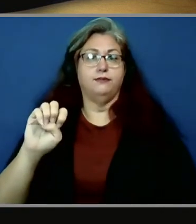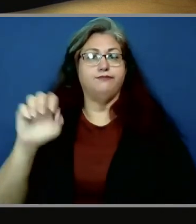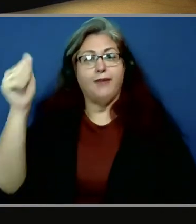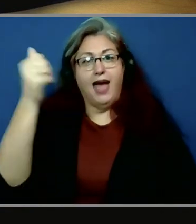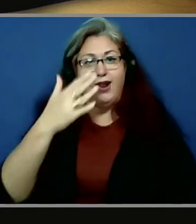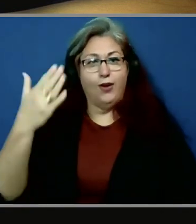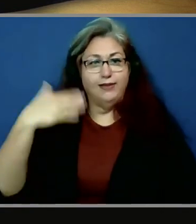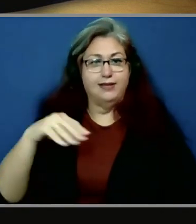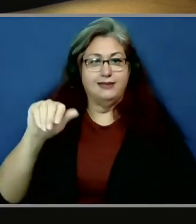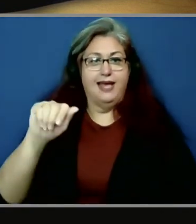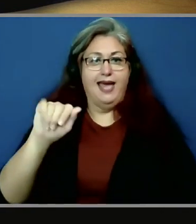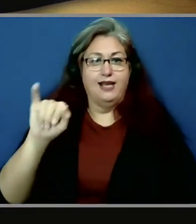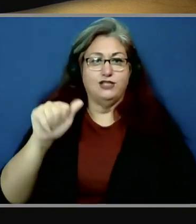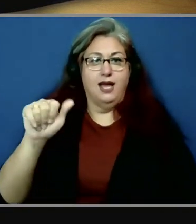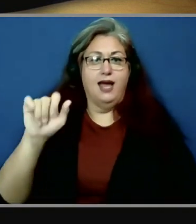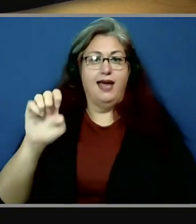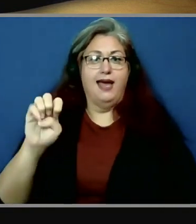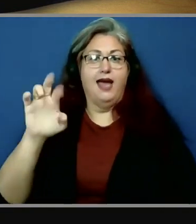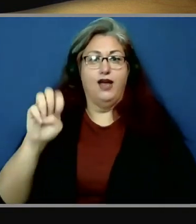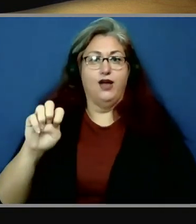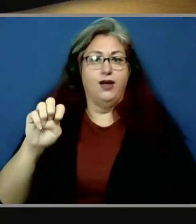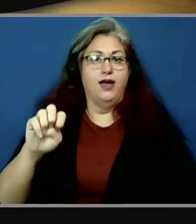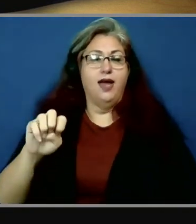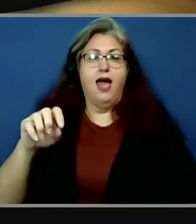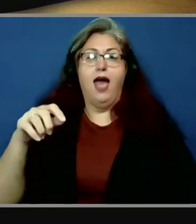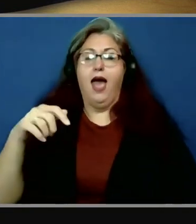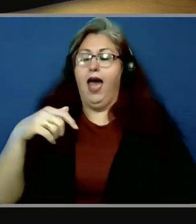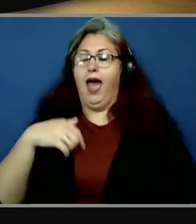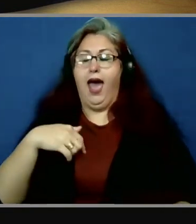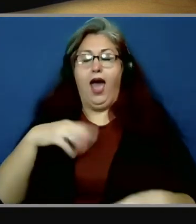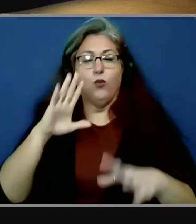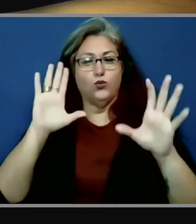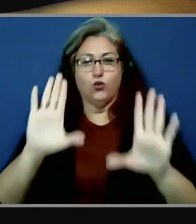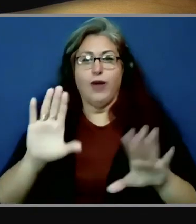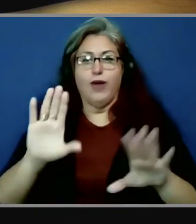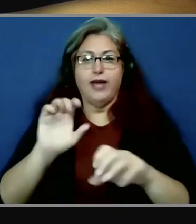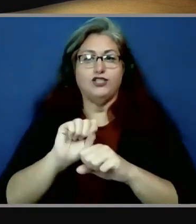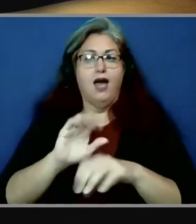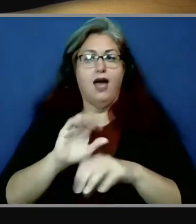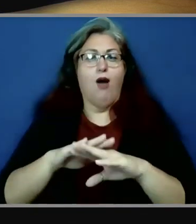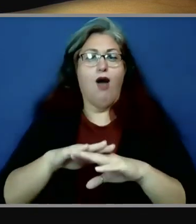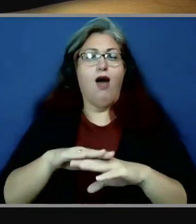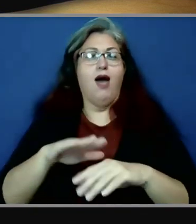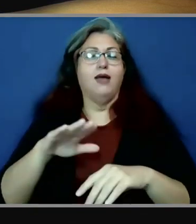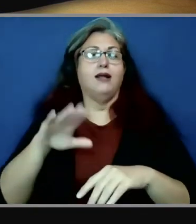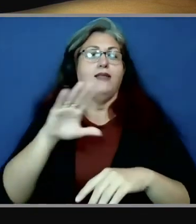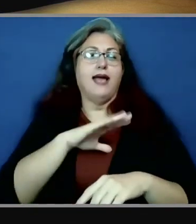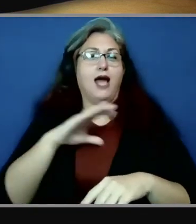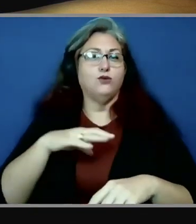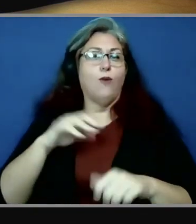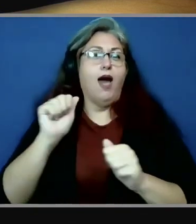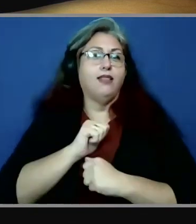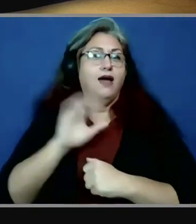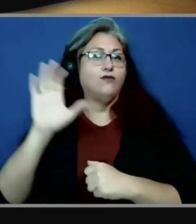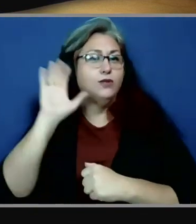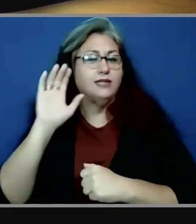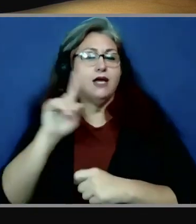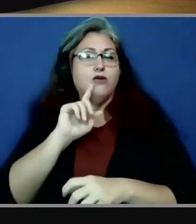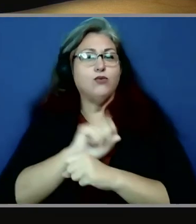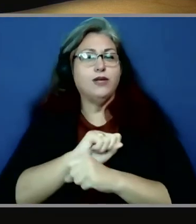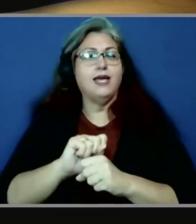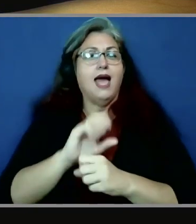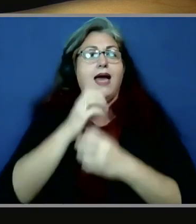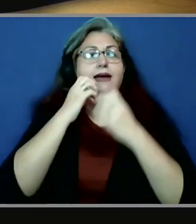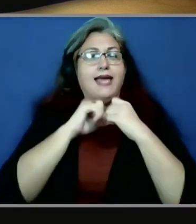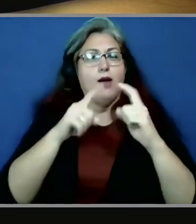Aloha, this is Asia Iyer, and I would do a great job in the county council. I love to listen. I actively care for the community,